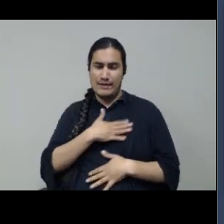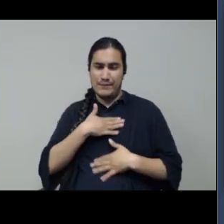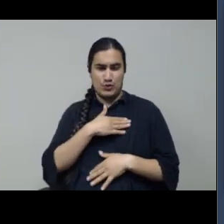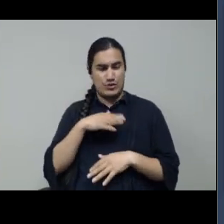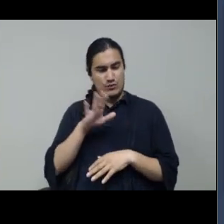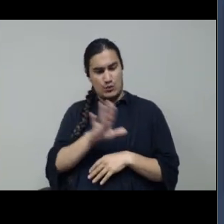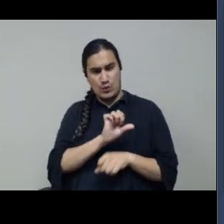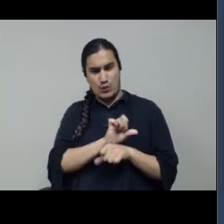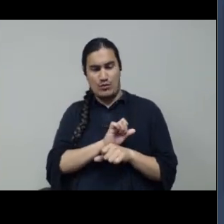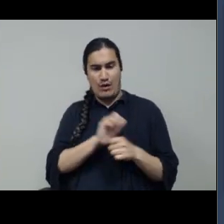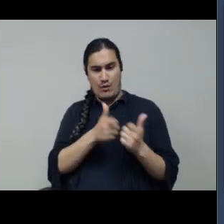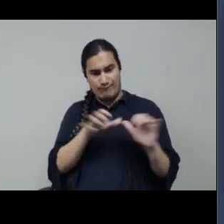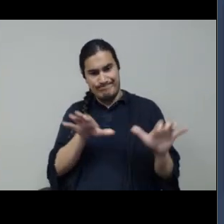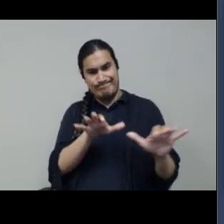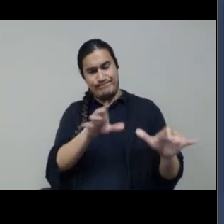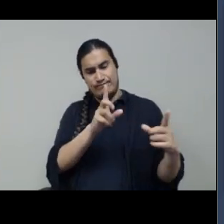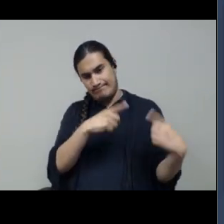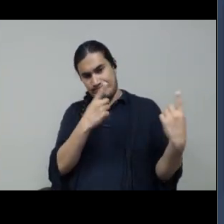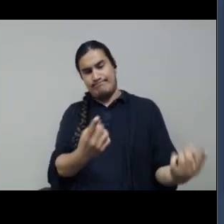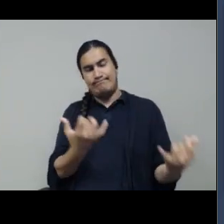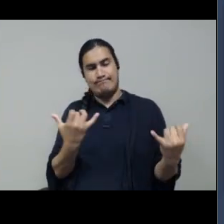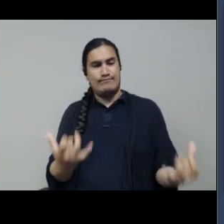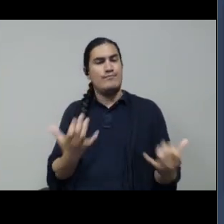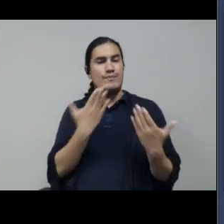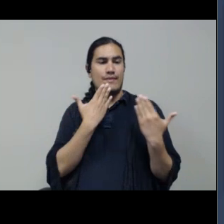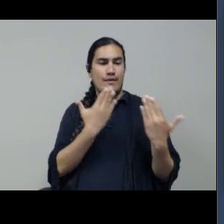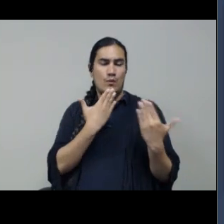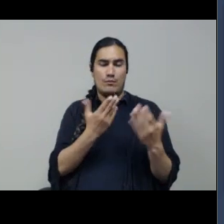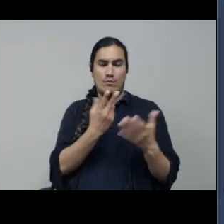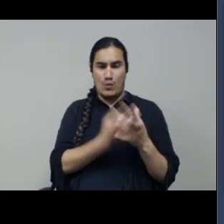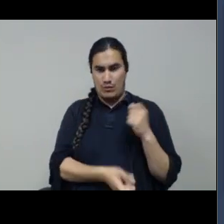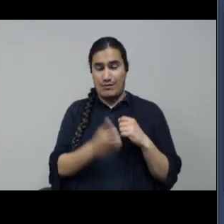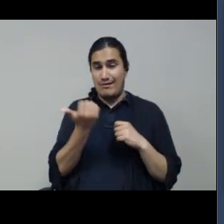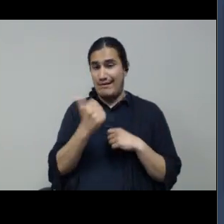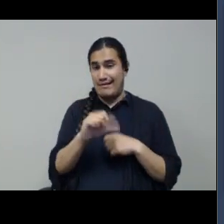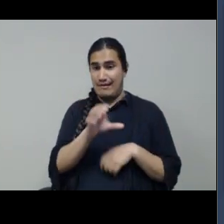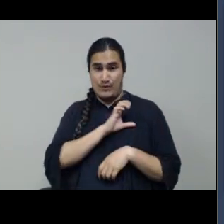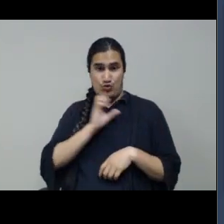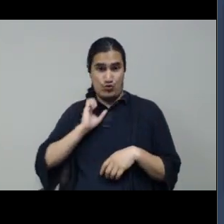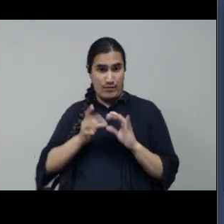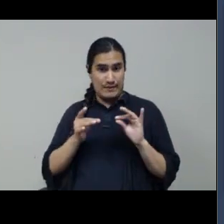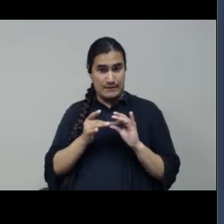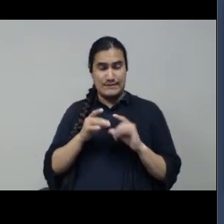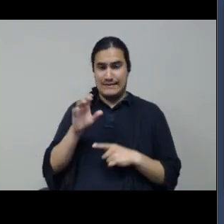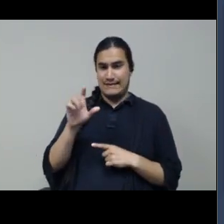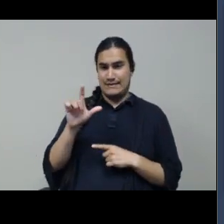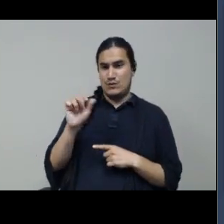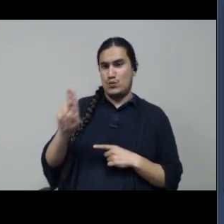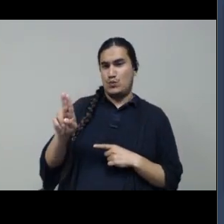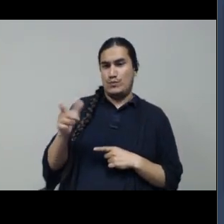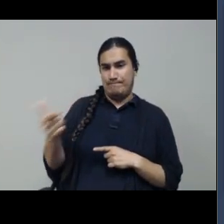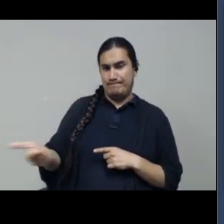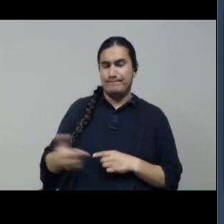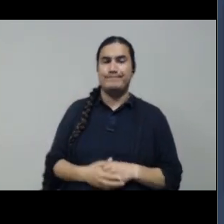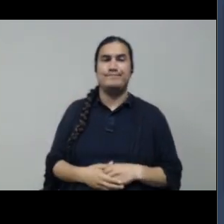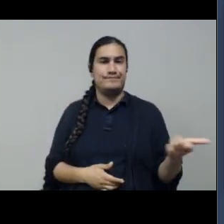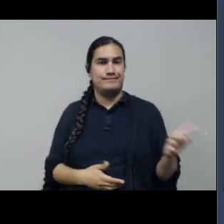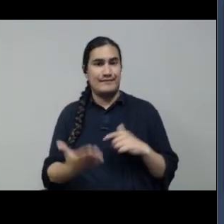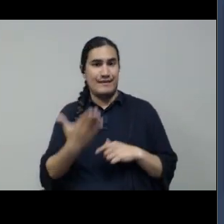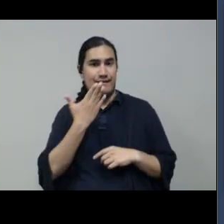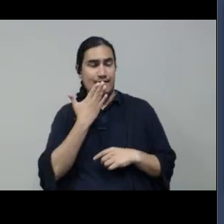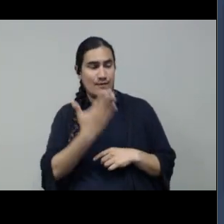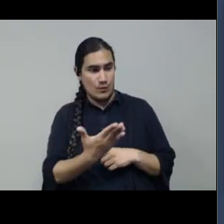us to this point. So thank you to both of you. Do we have any commissioner comments? Yes, Commissioner Liu. Thank you, Madam Chair.